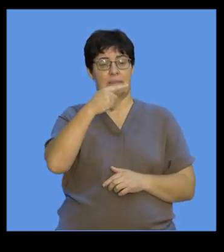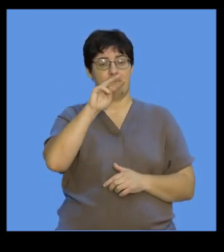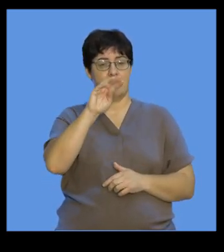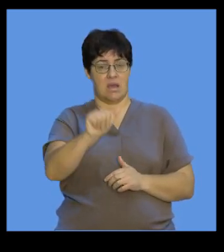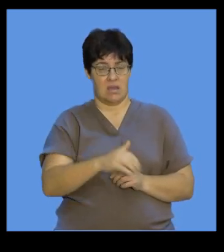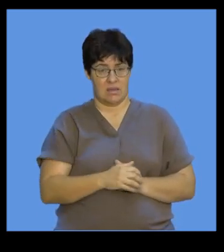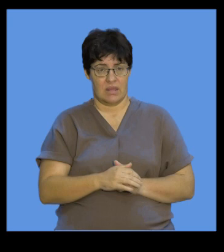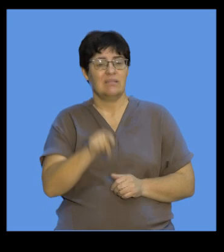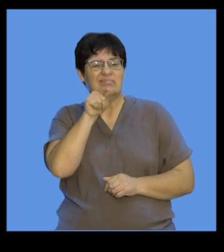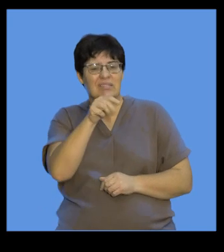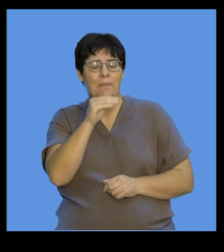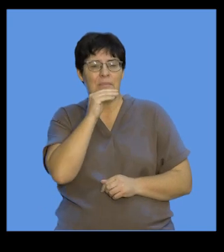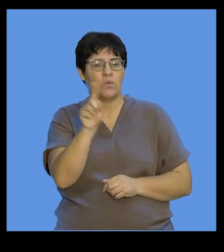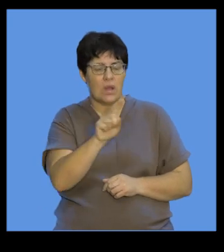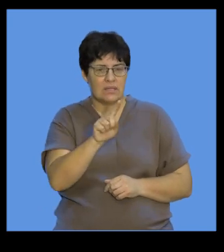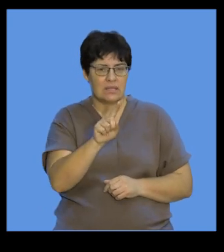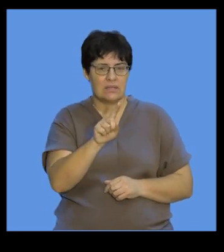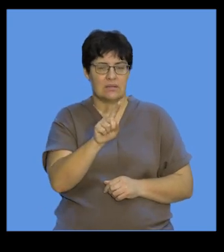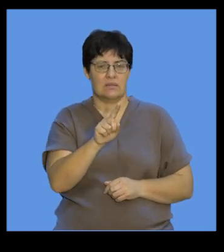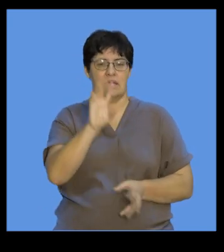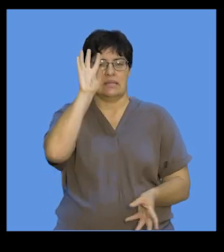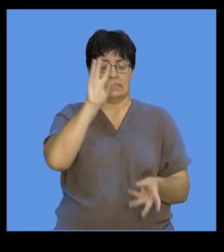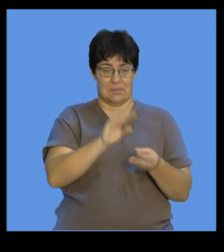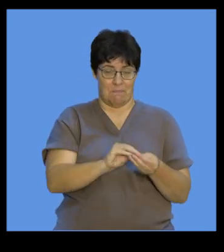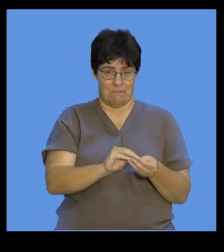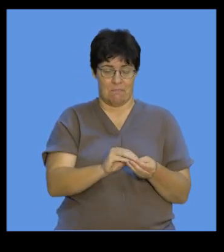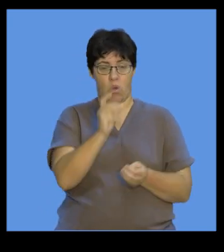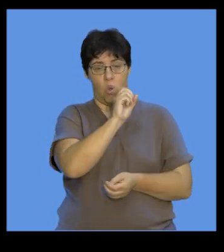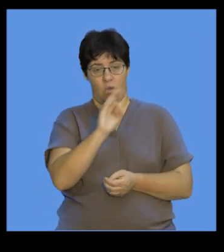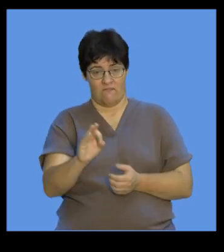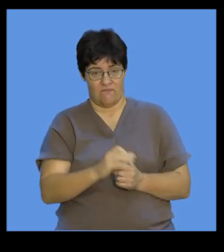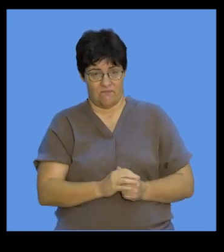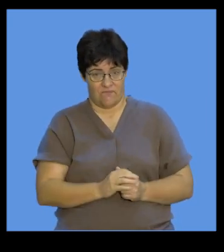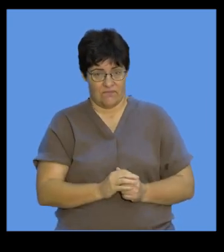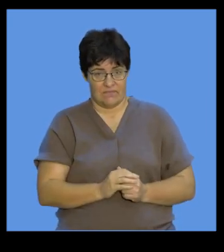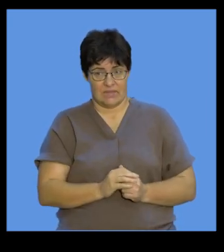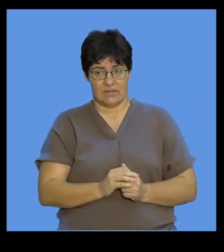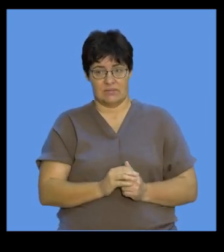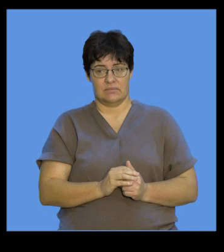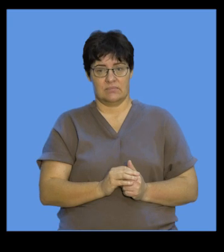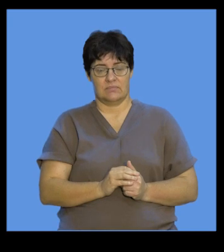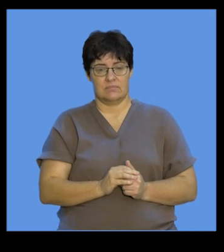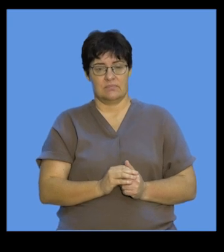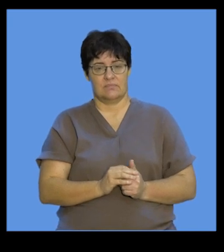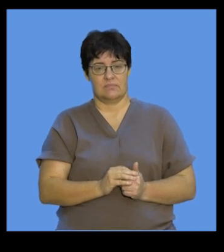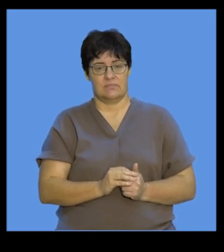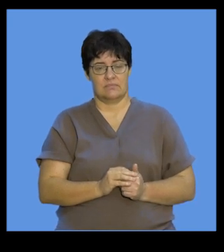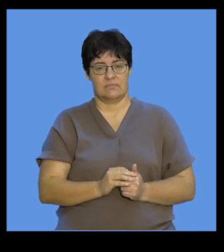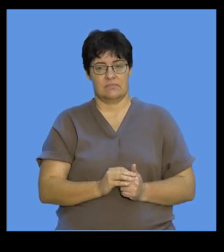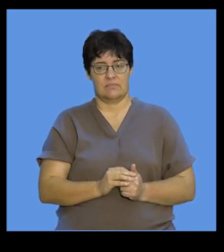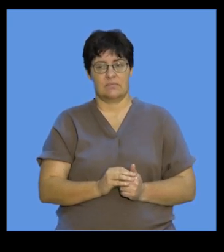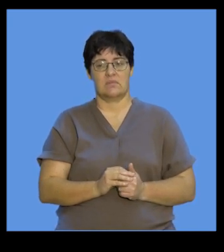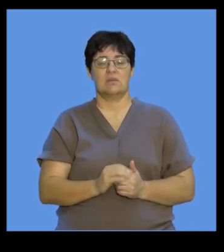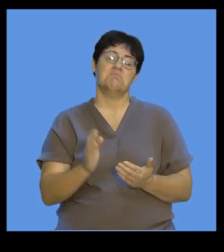sign means sum of, okay? Sometimes we'll write